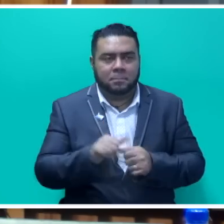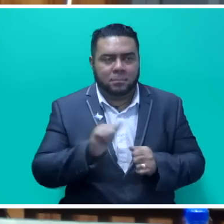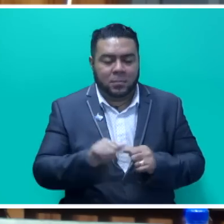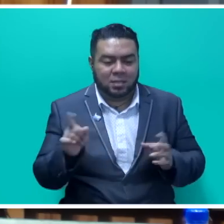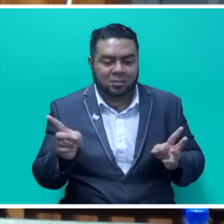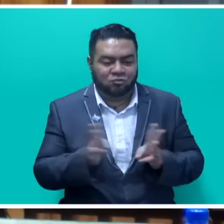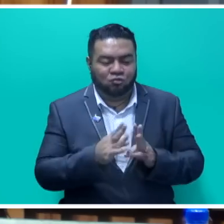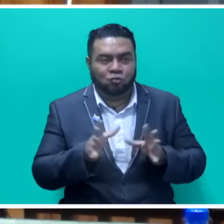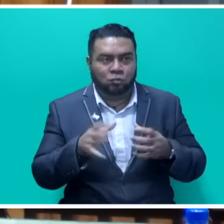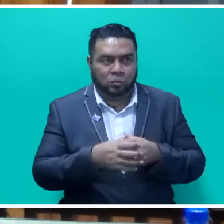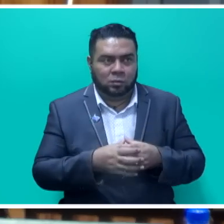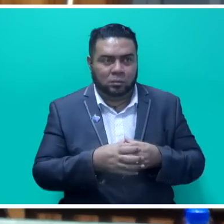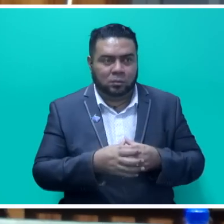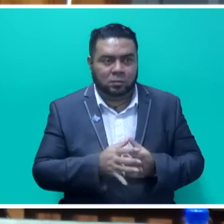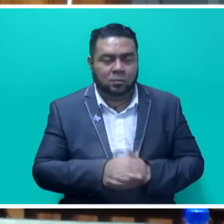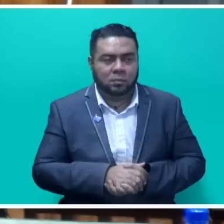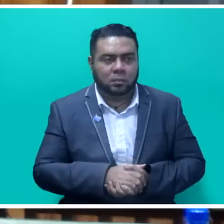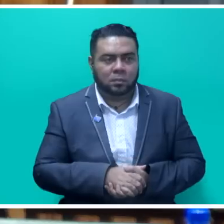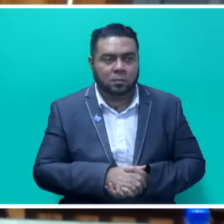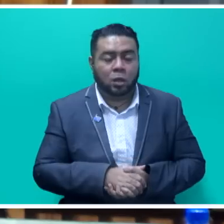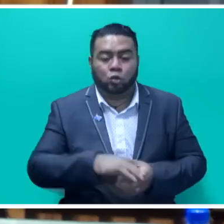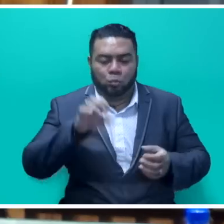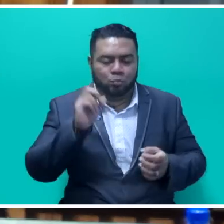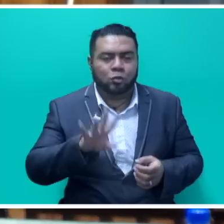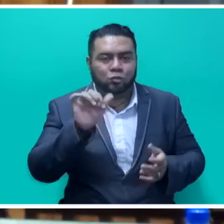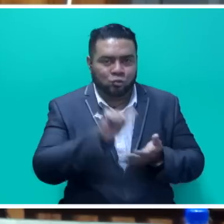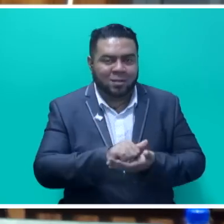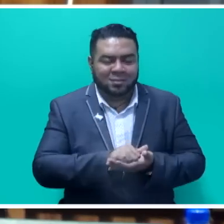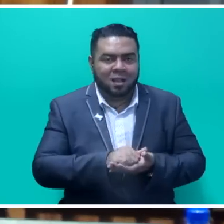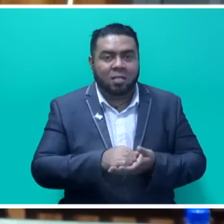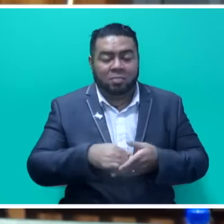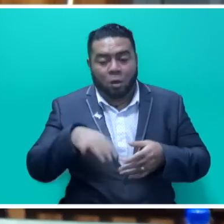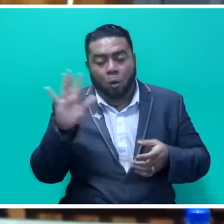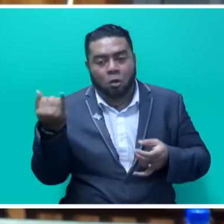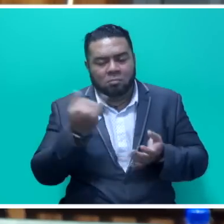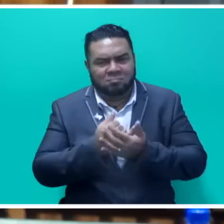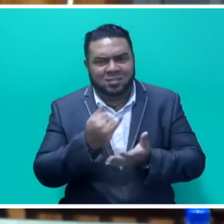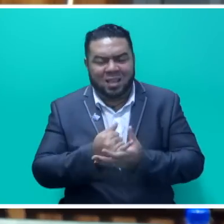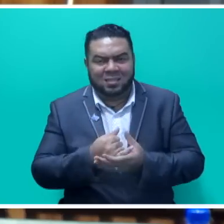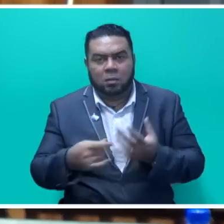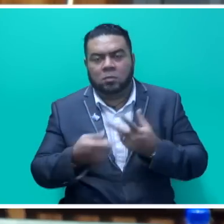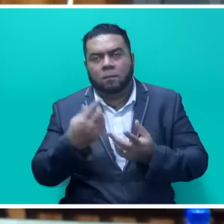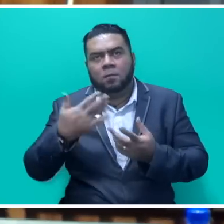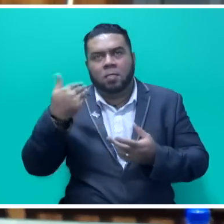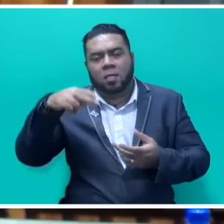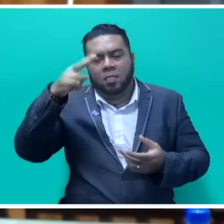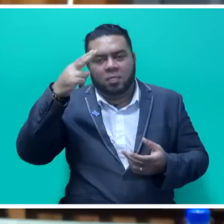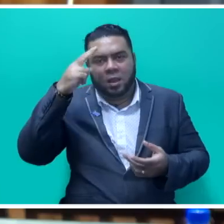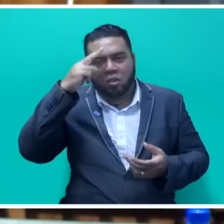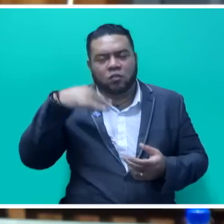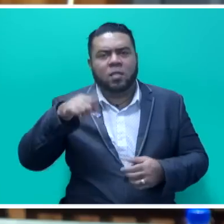Speaker, is the best alternative to put right the ills plaguing our nation for the past 16